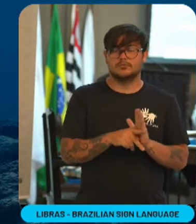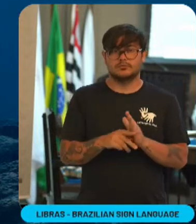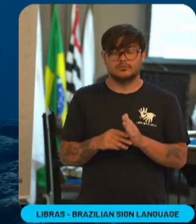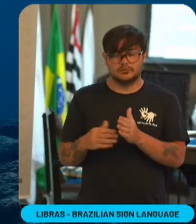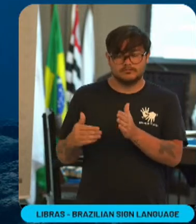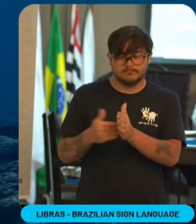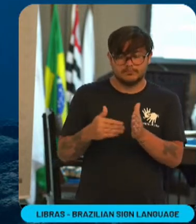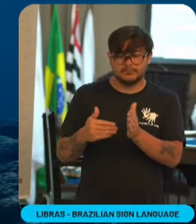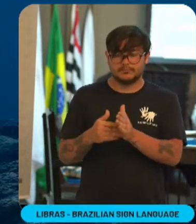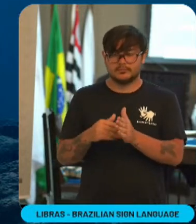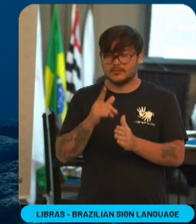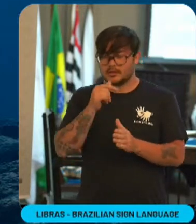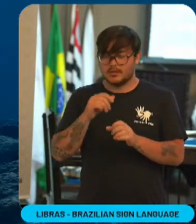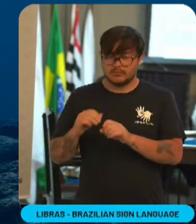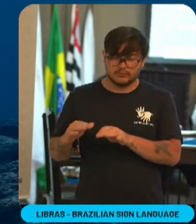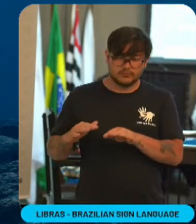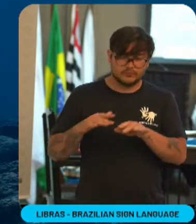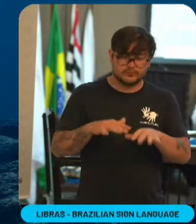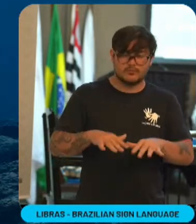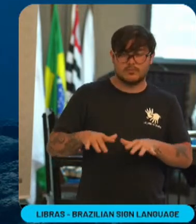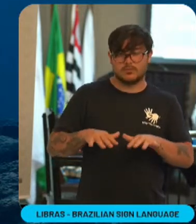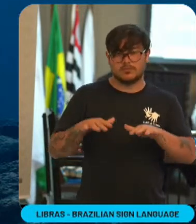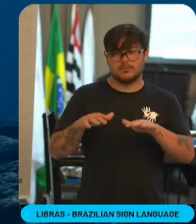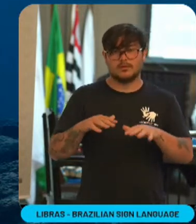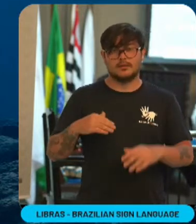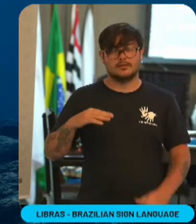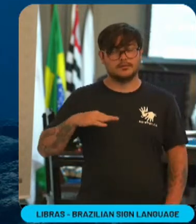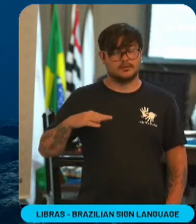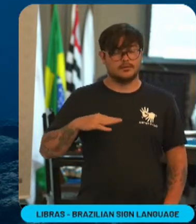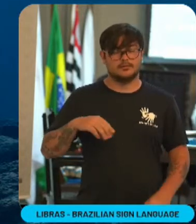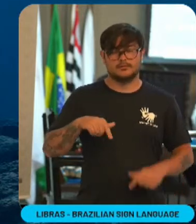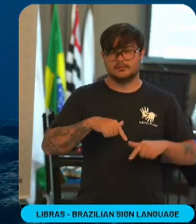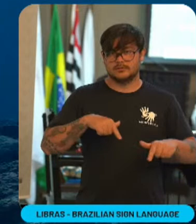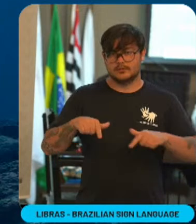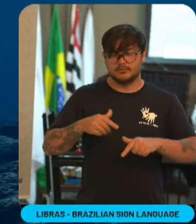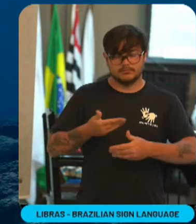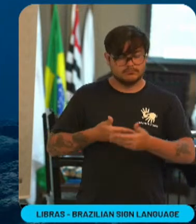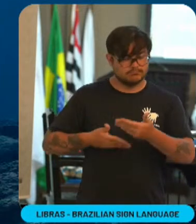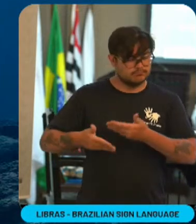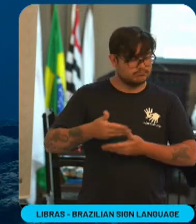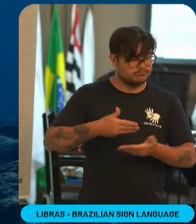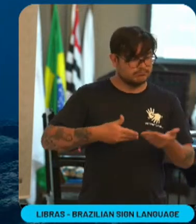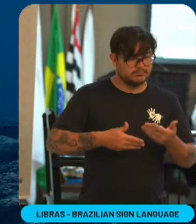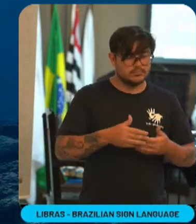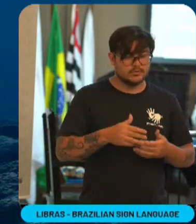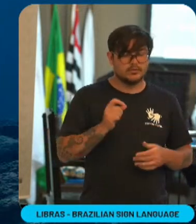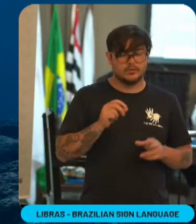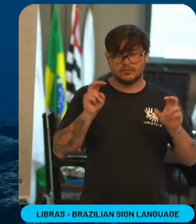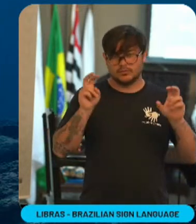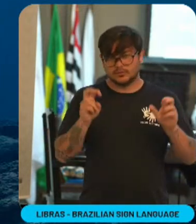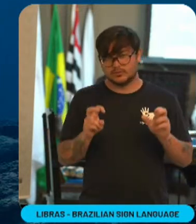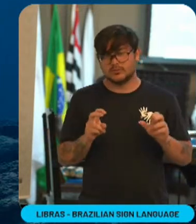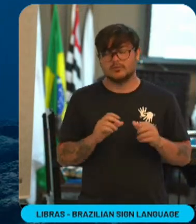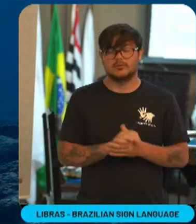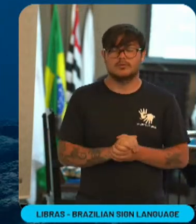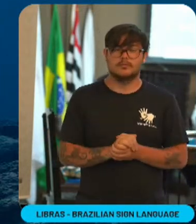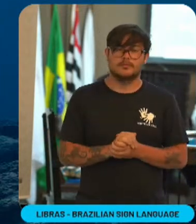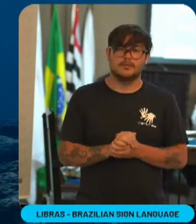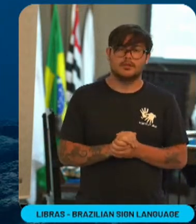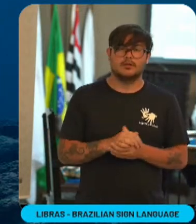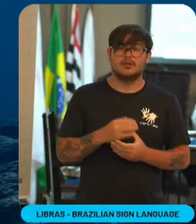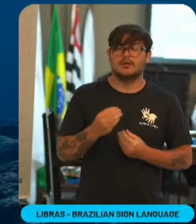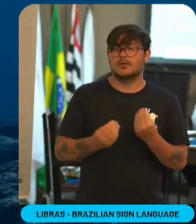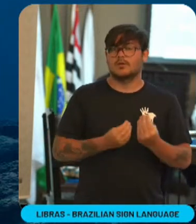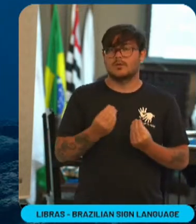to plan a contingency for high tides and floods. We are working these